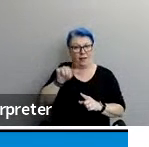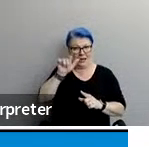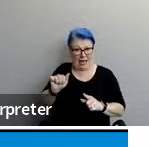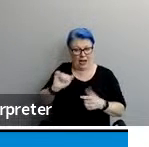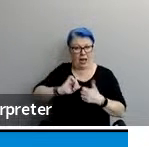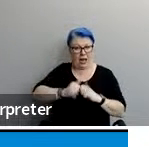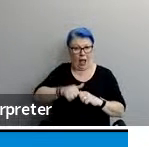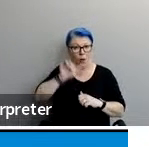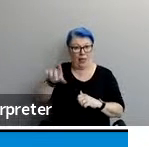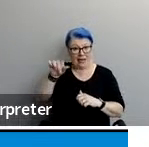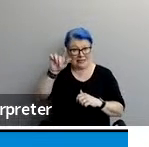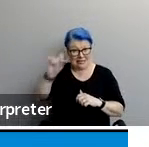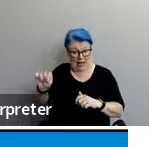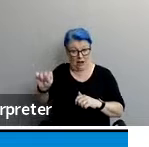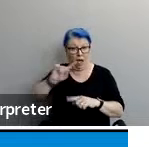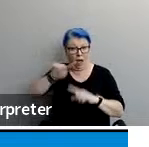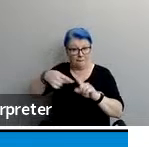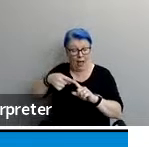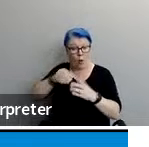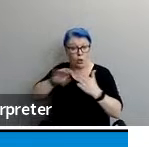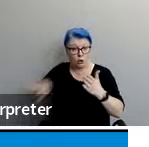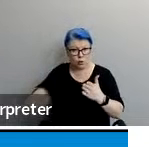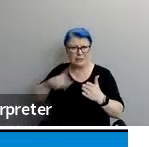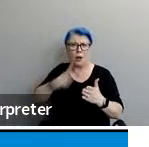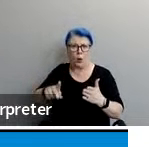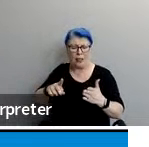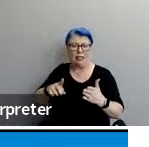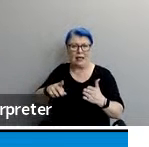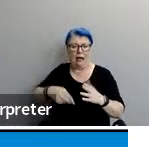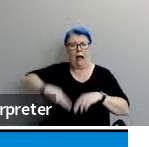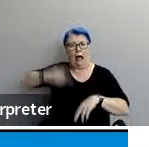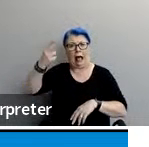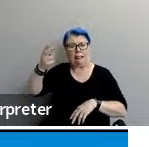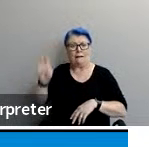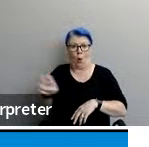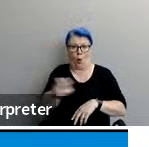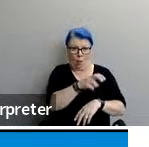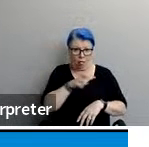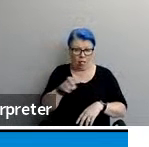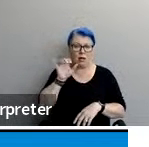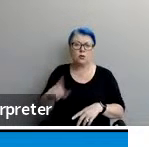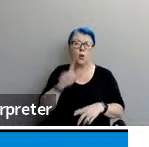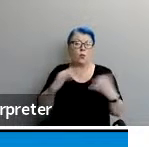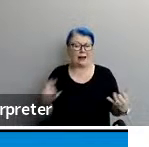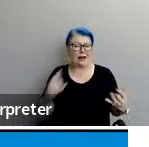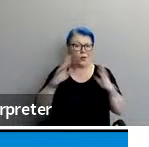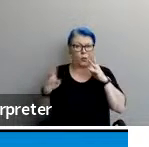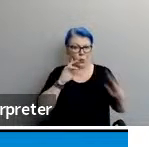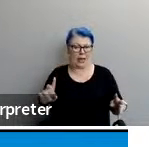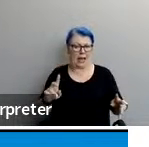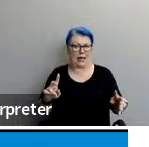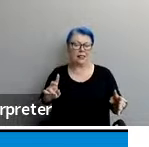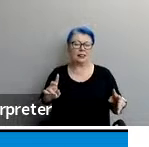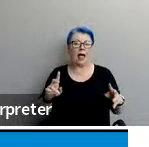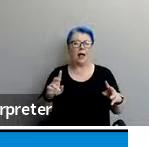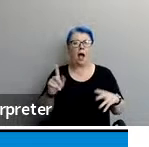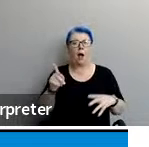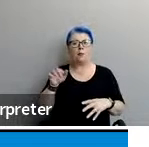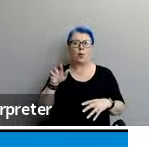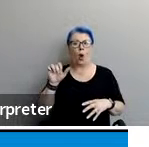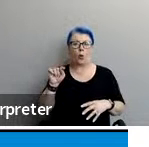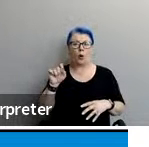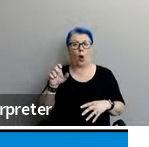get the data on students that are highly mobile. So right now they're building out a prototype to really look at that data